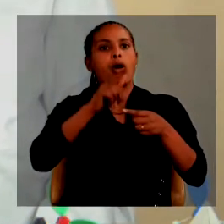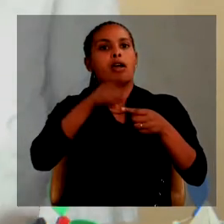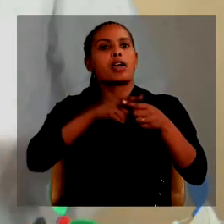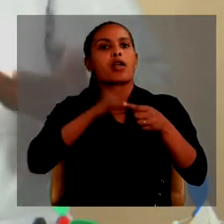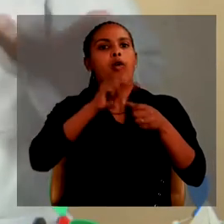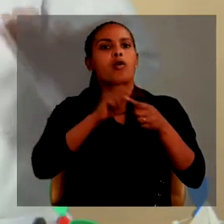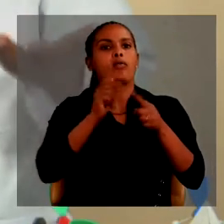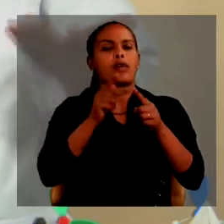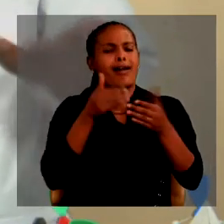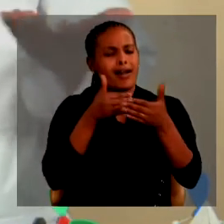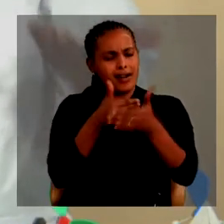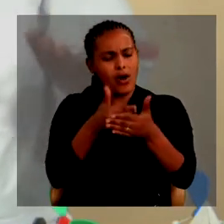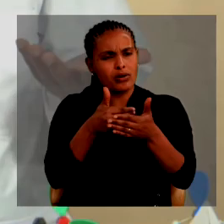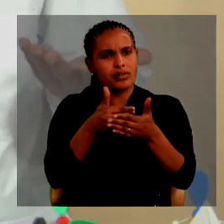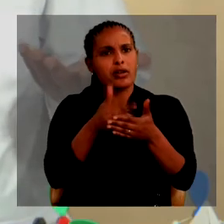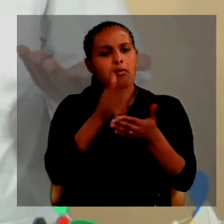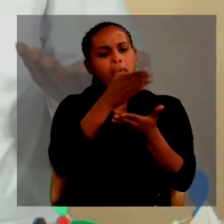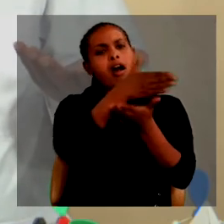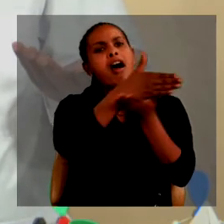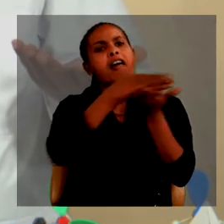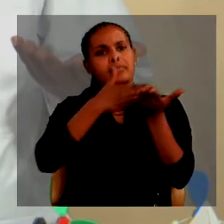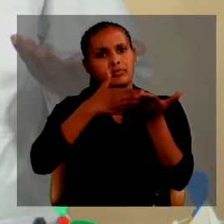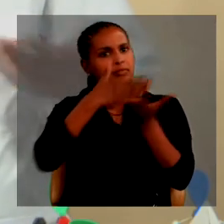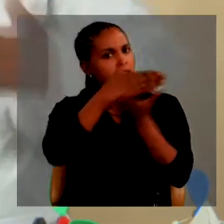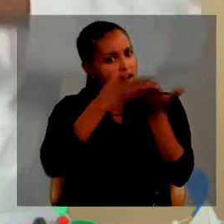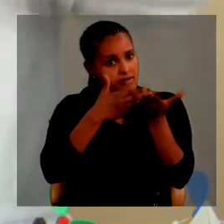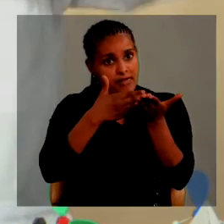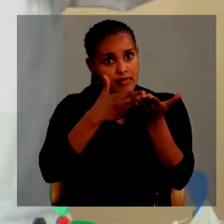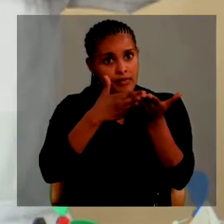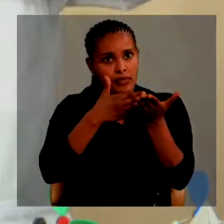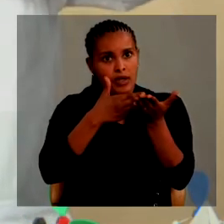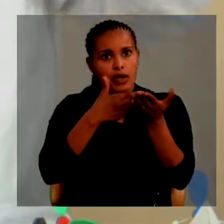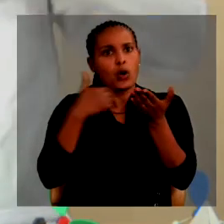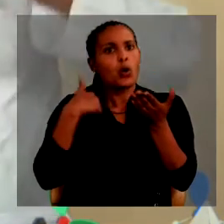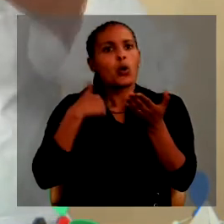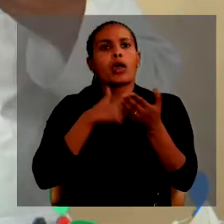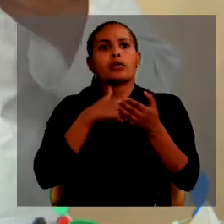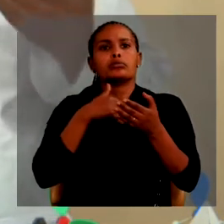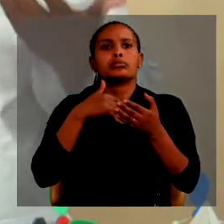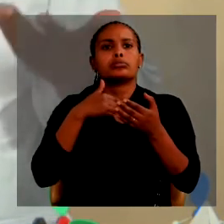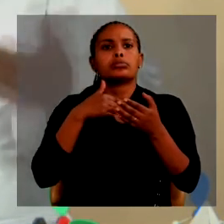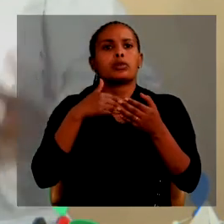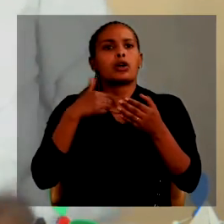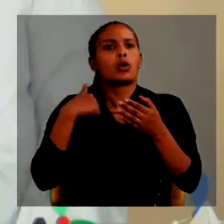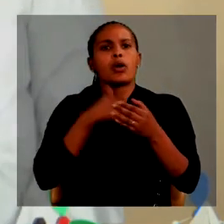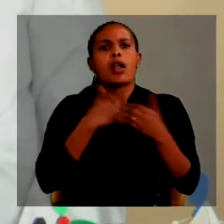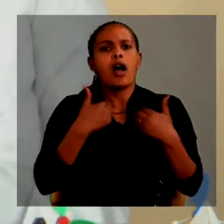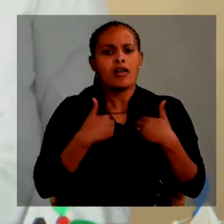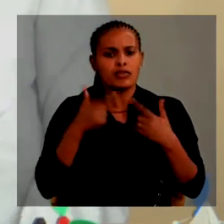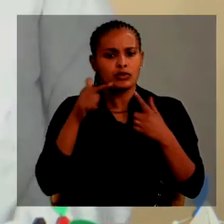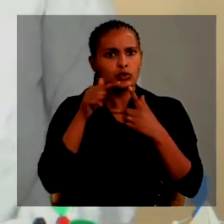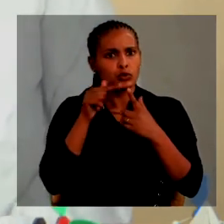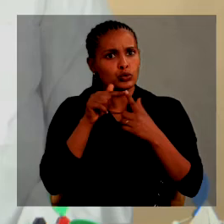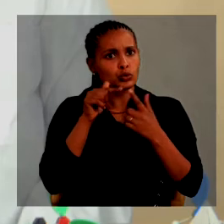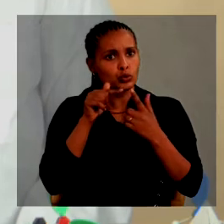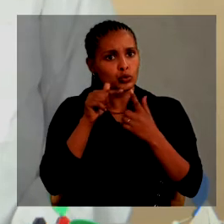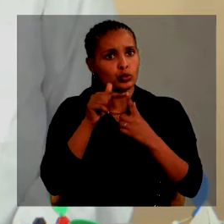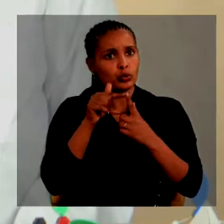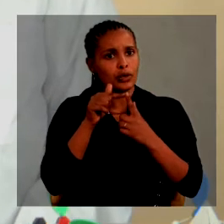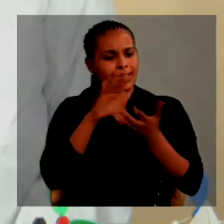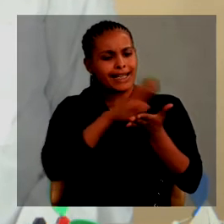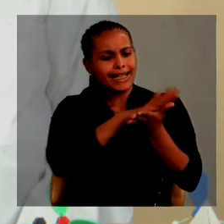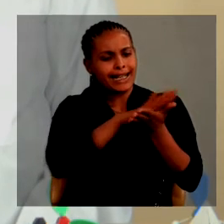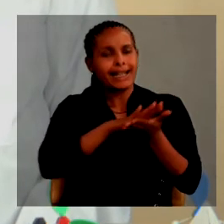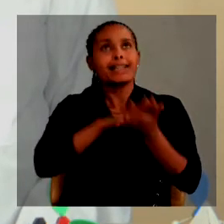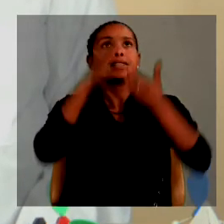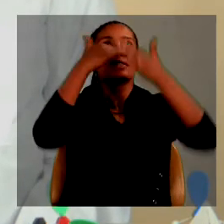about close to one half. So it is, but you'll have to clean